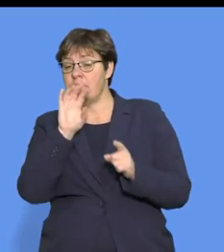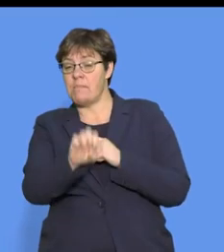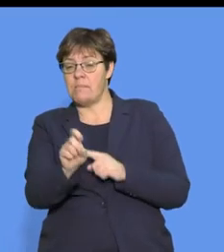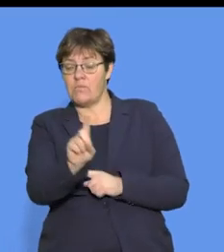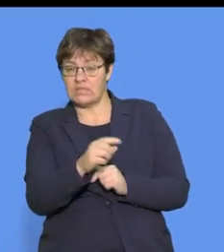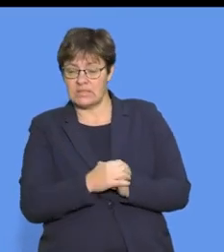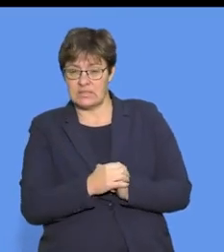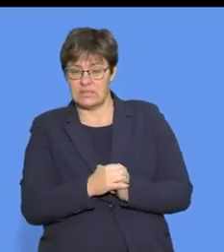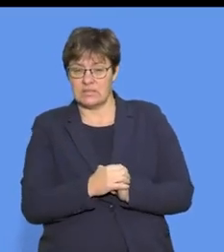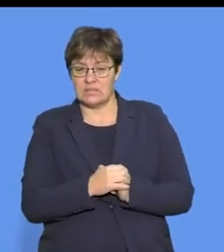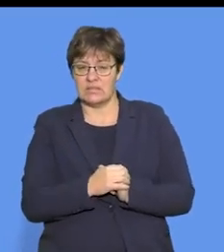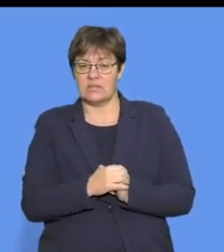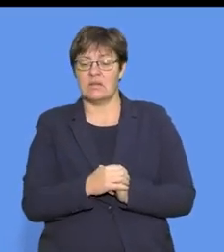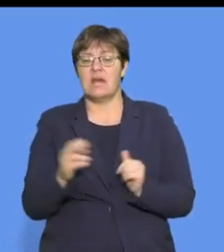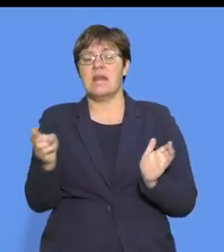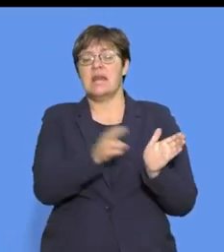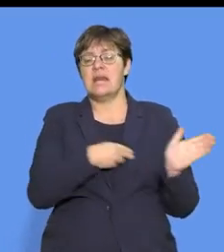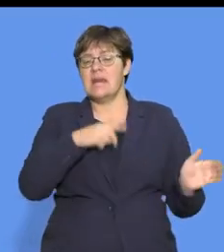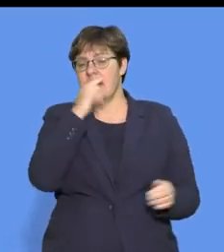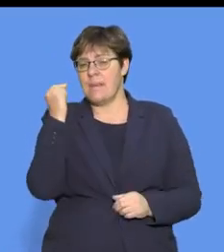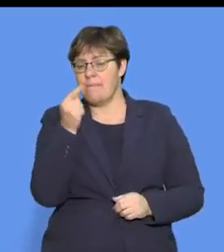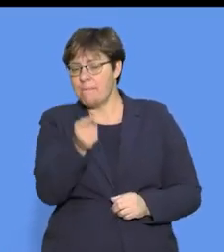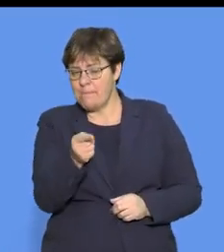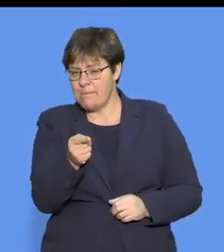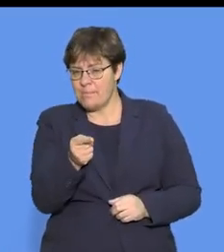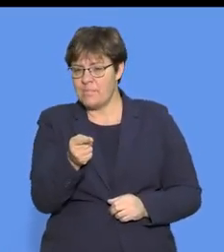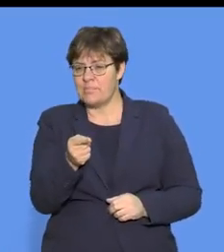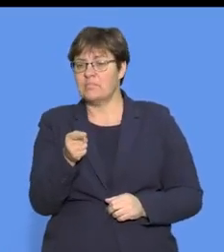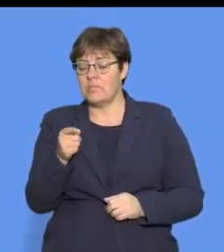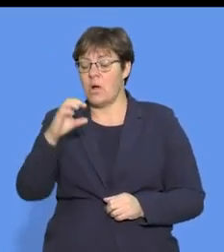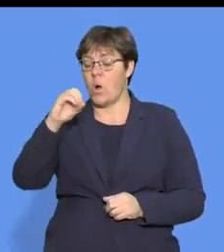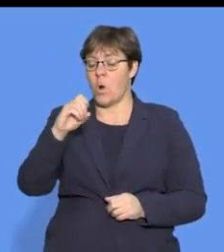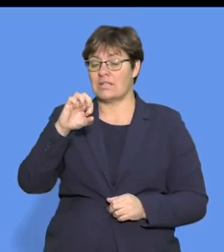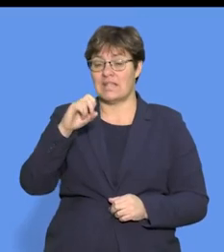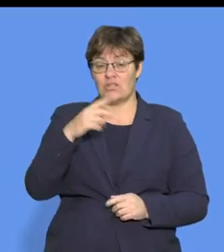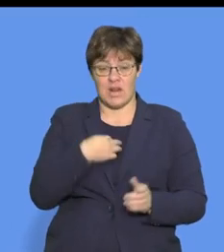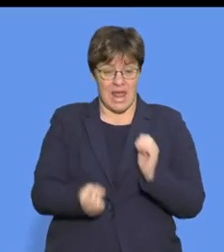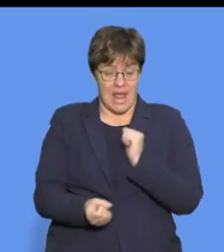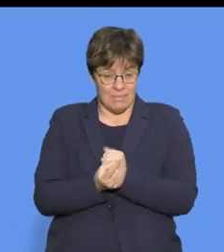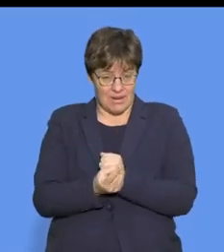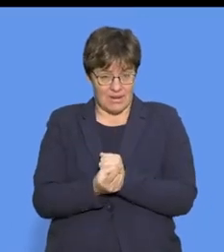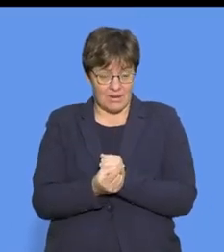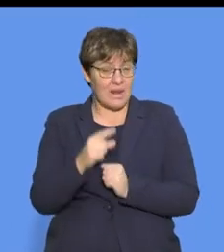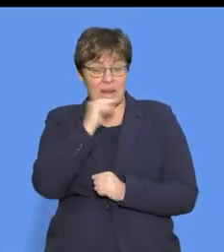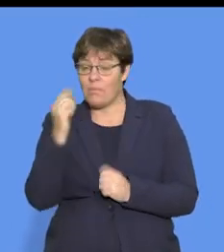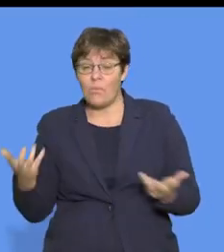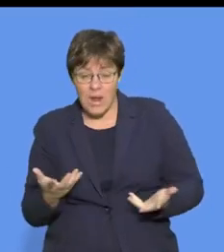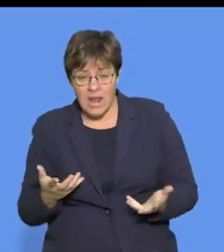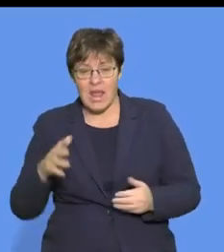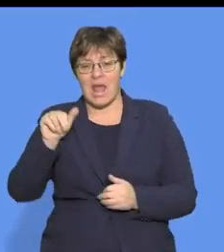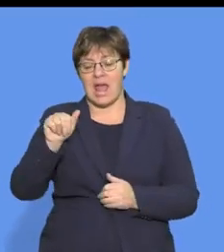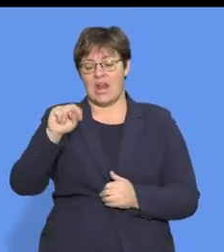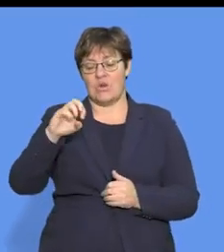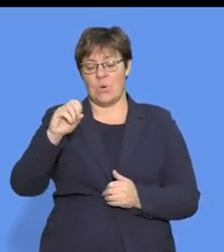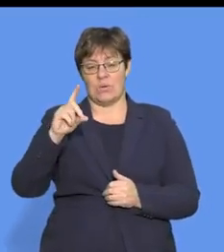need to recognize is that the name for this electrode here, where oxidation takes place, is called the